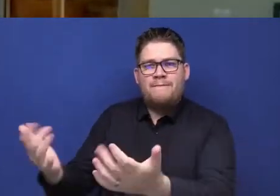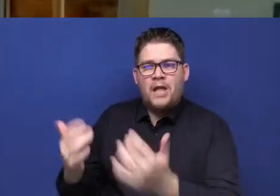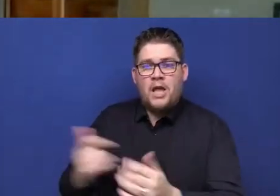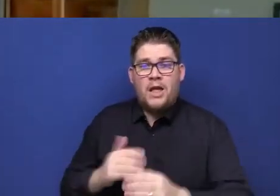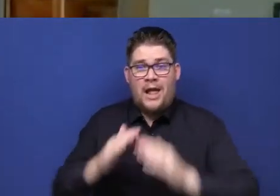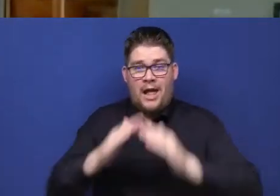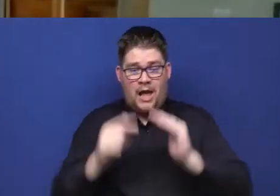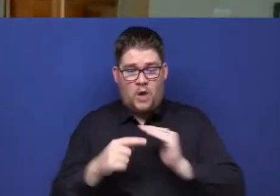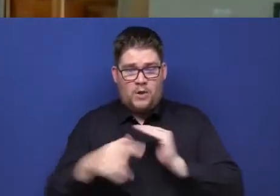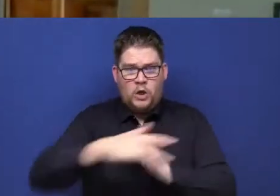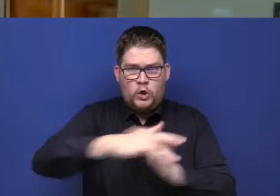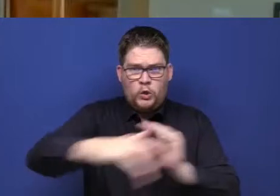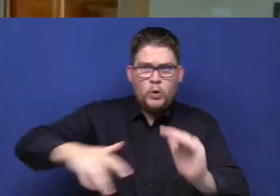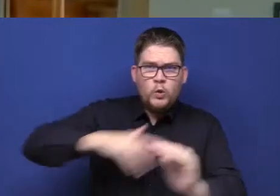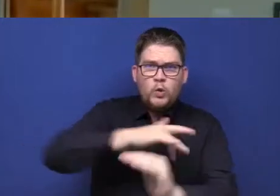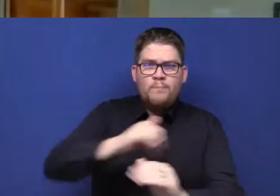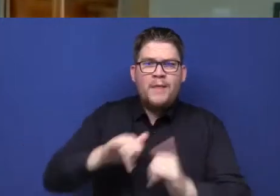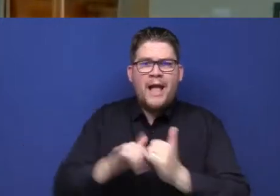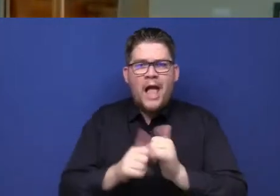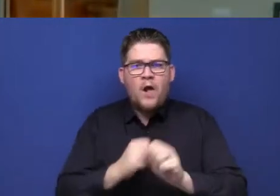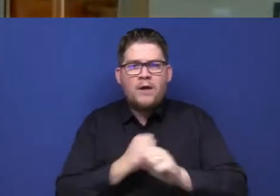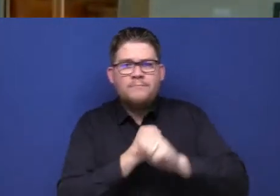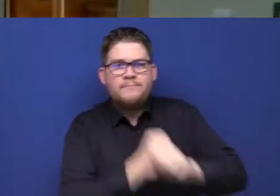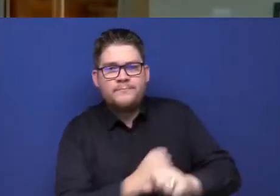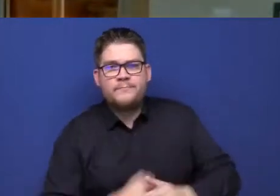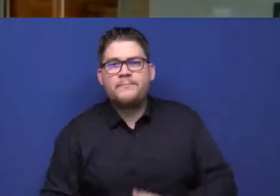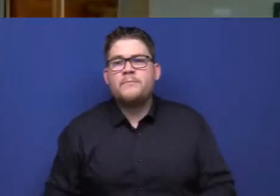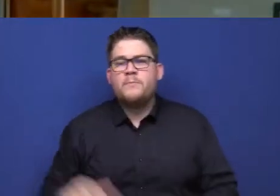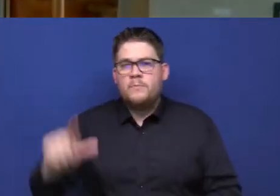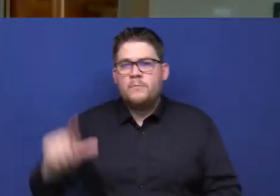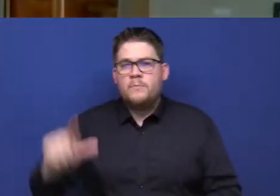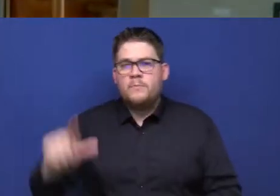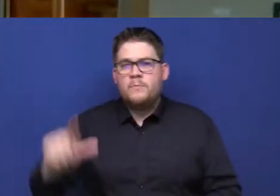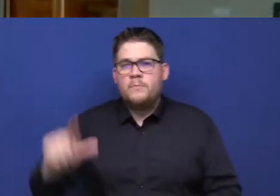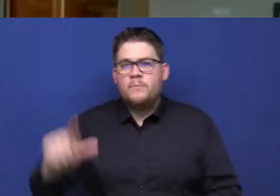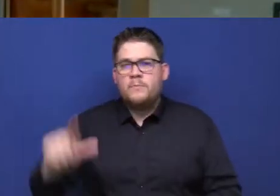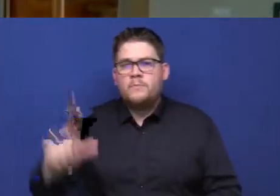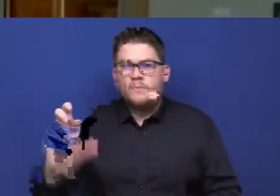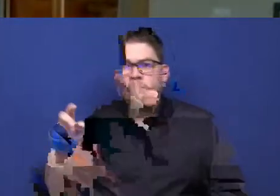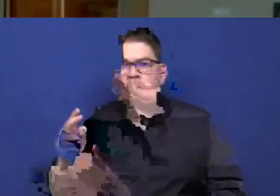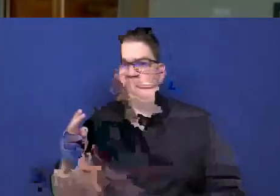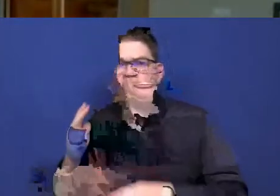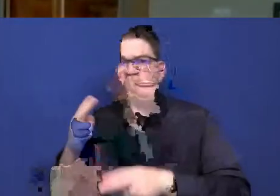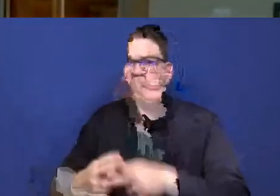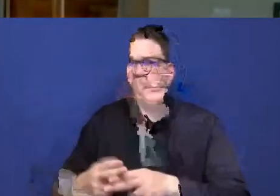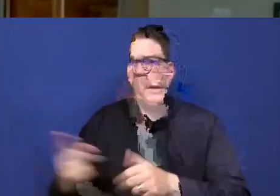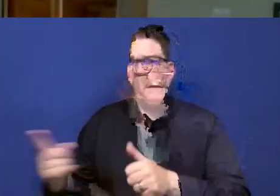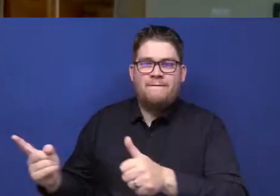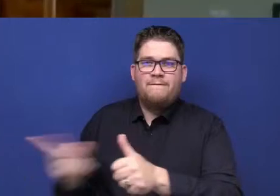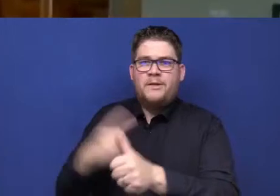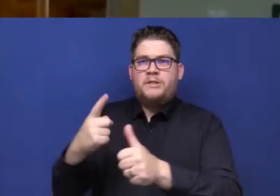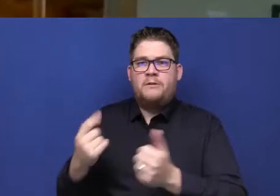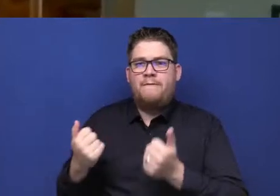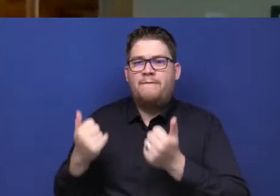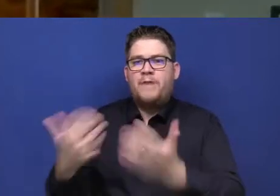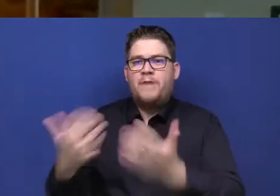this, you know, fire smart designations for communities in the interior where the fire risk is obviously higher? And